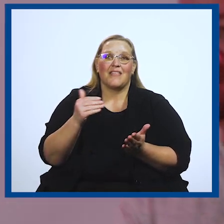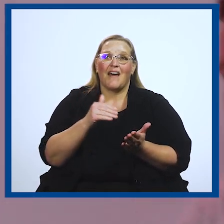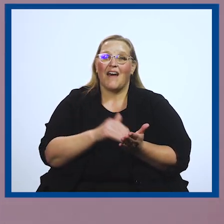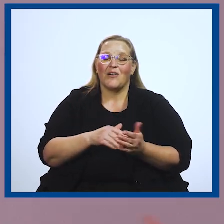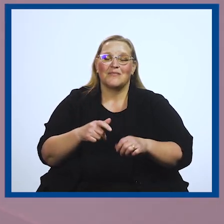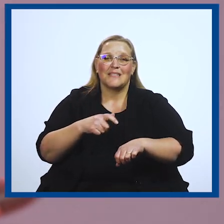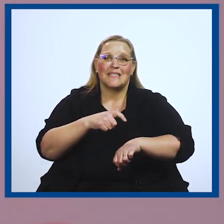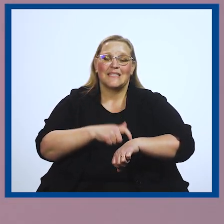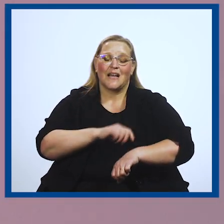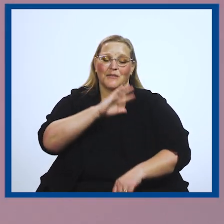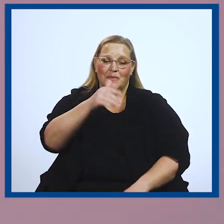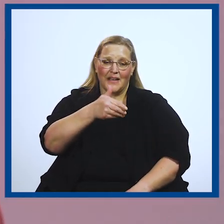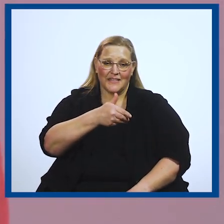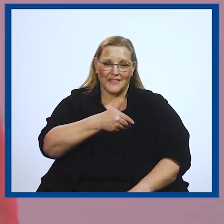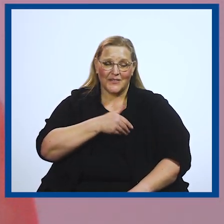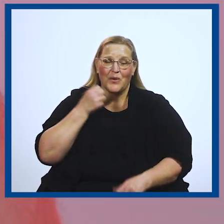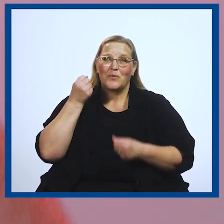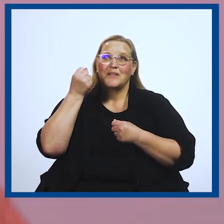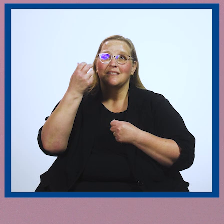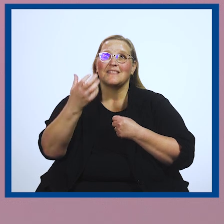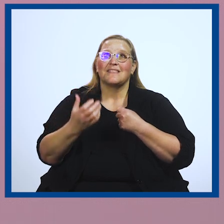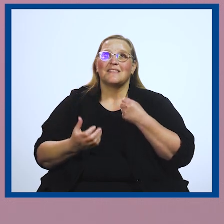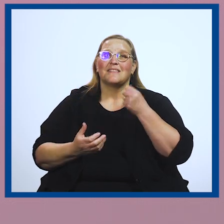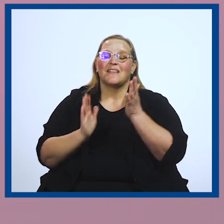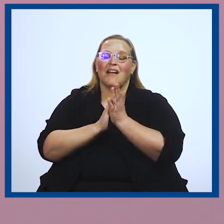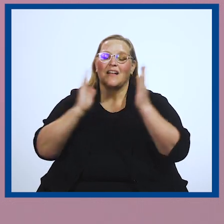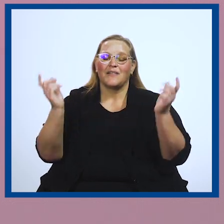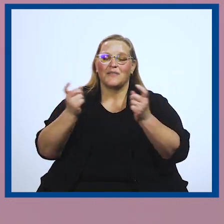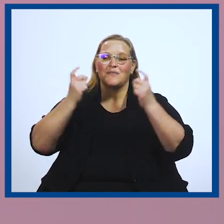1,000 times my soul will sing